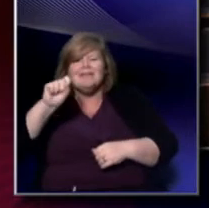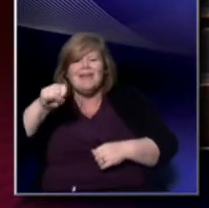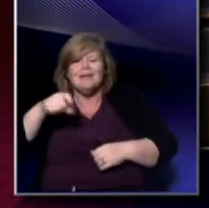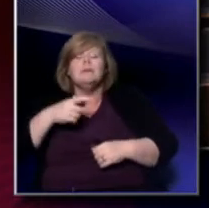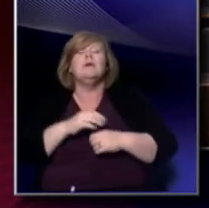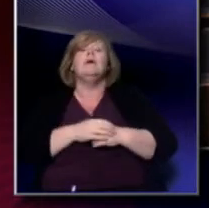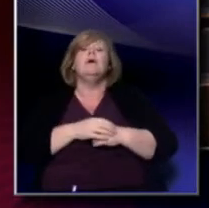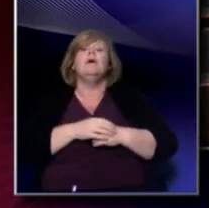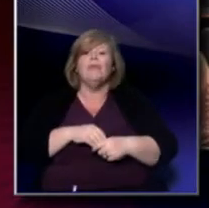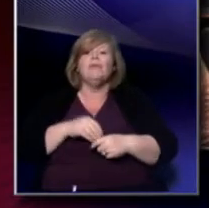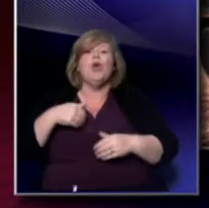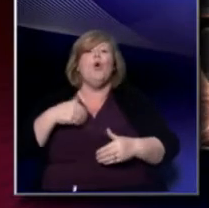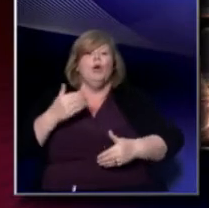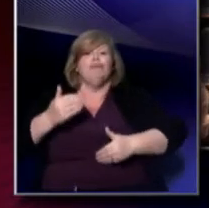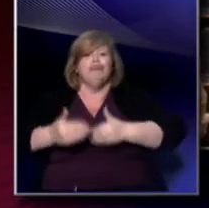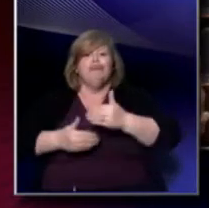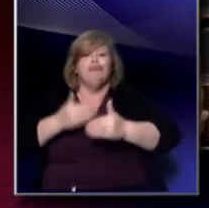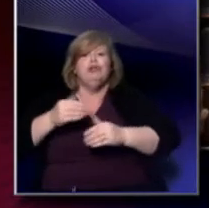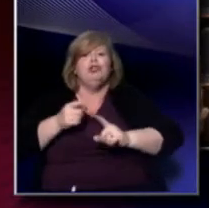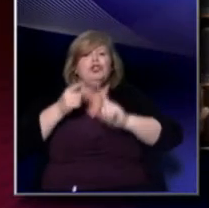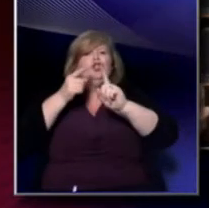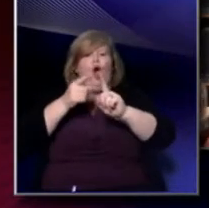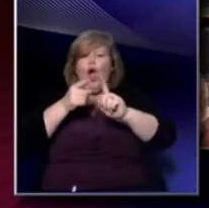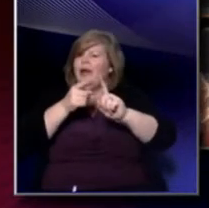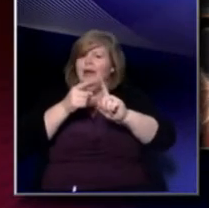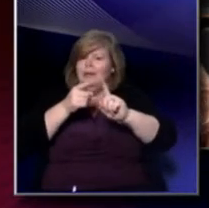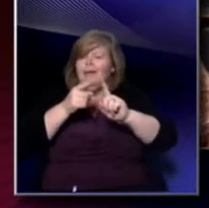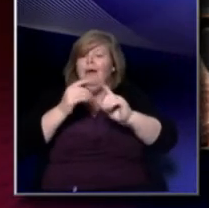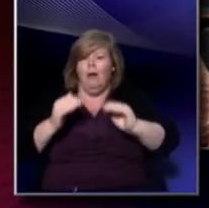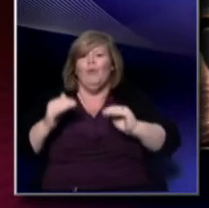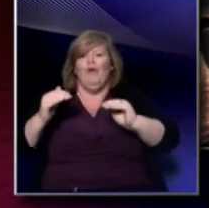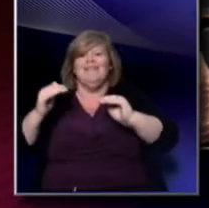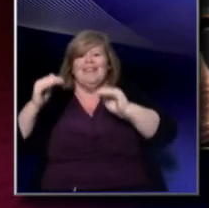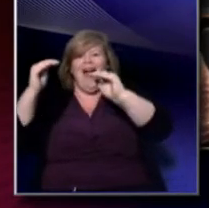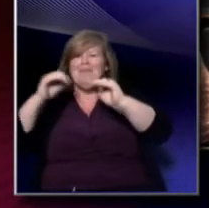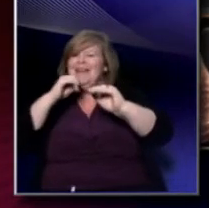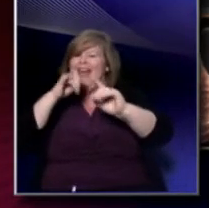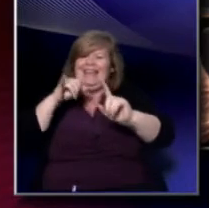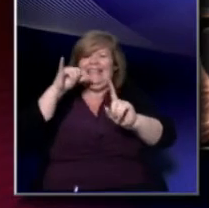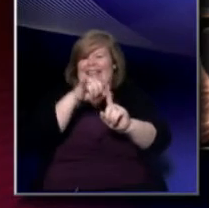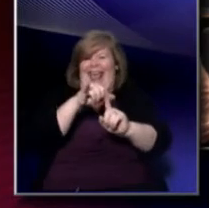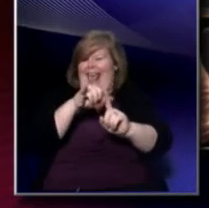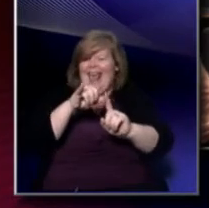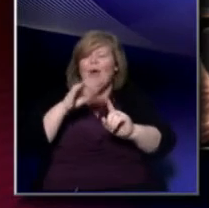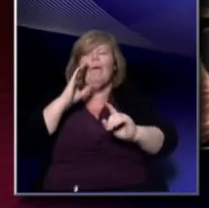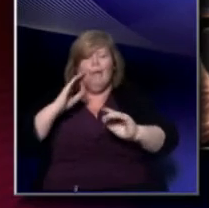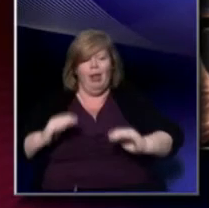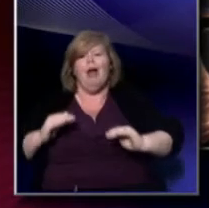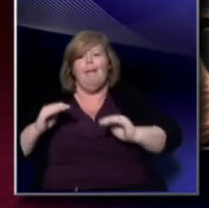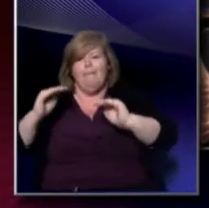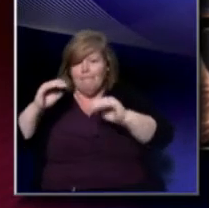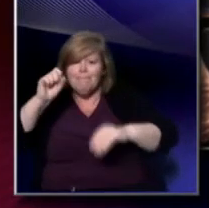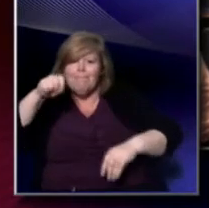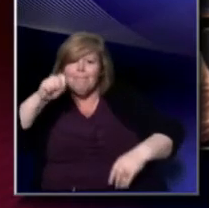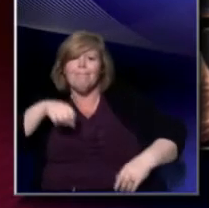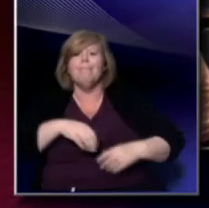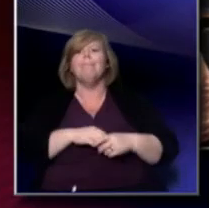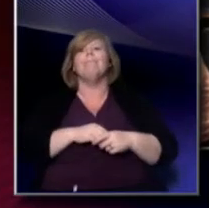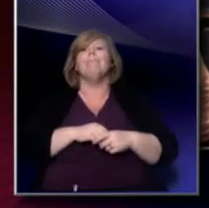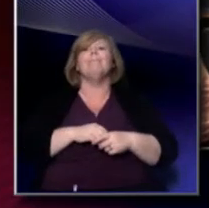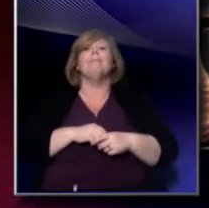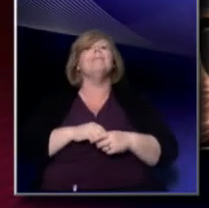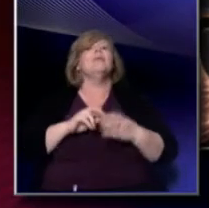group of schools paying the same. It is moving as we're moving. And what will happen is we will be